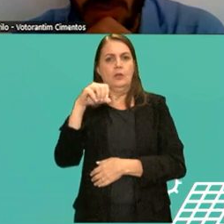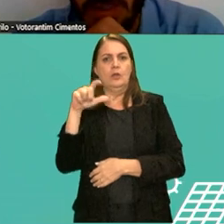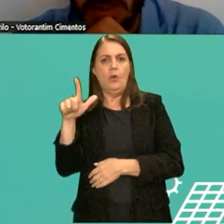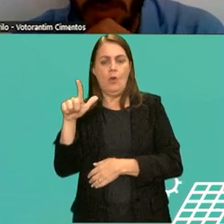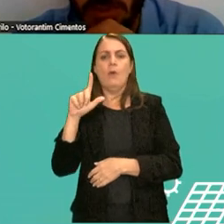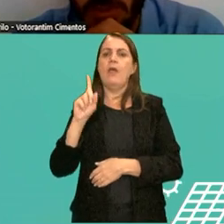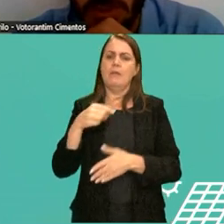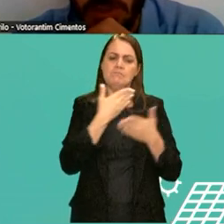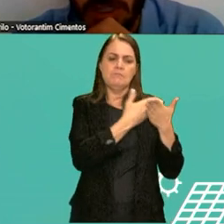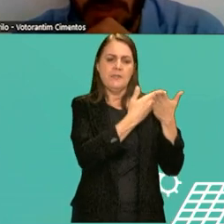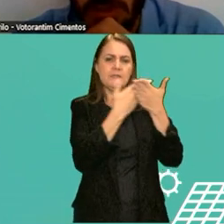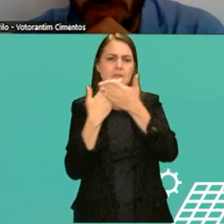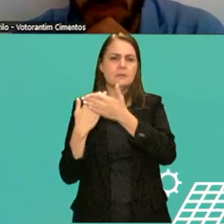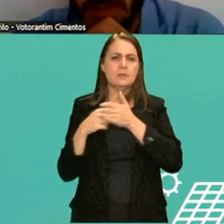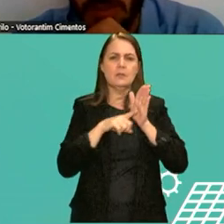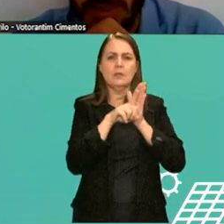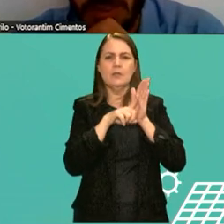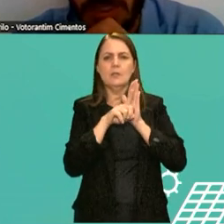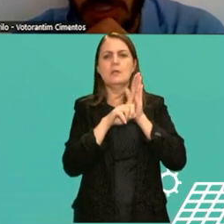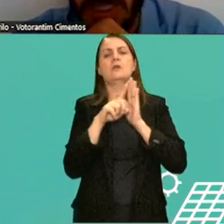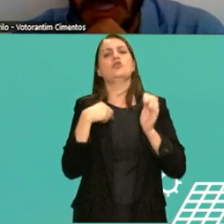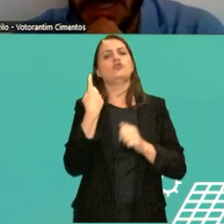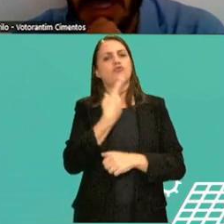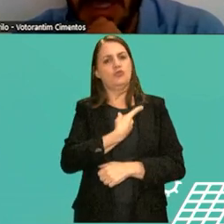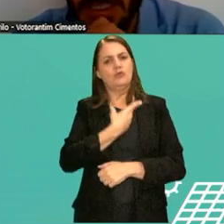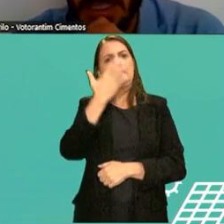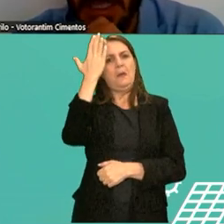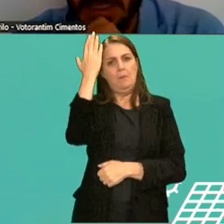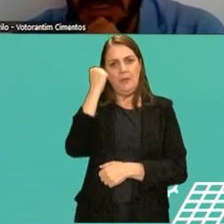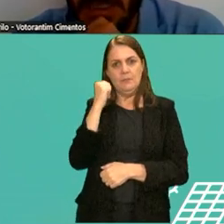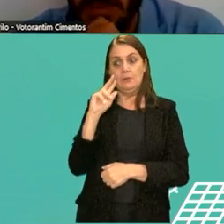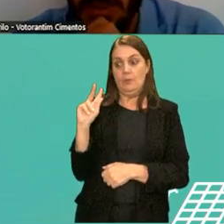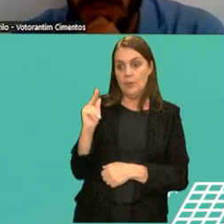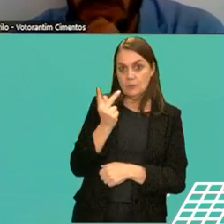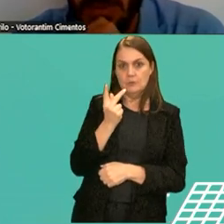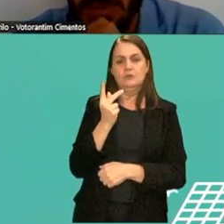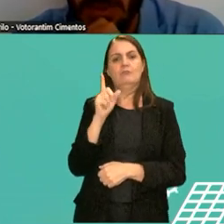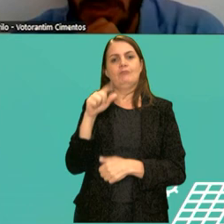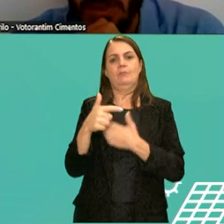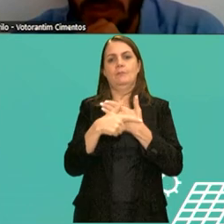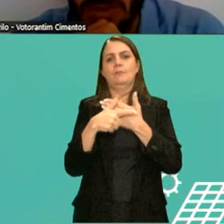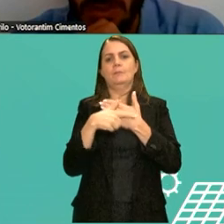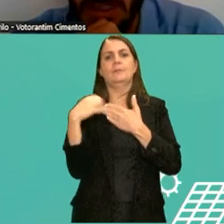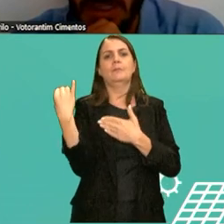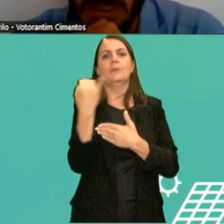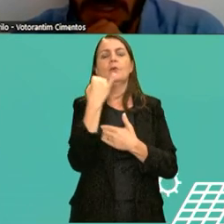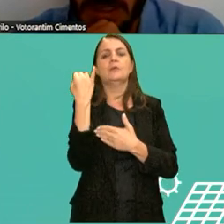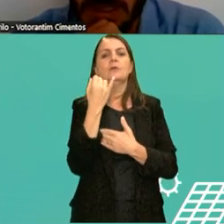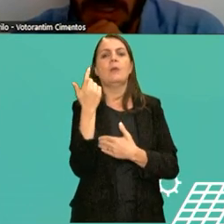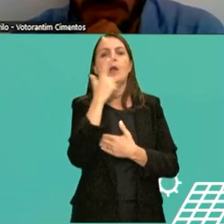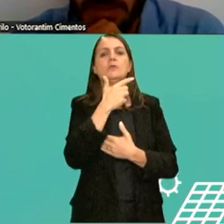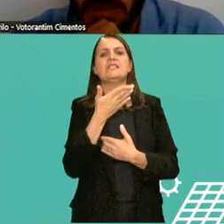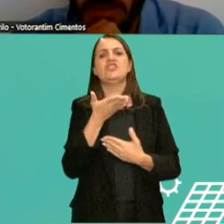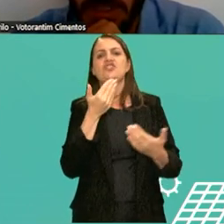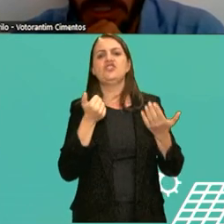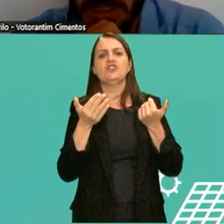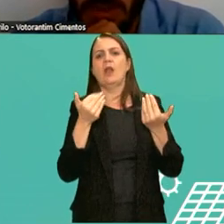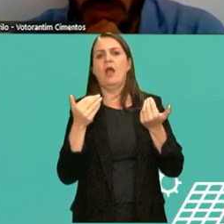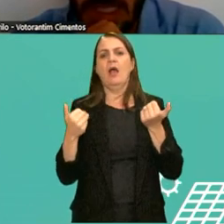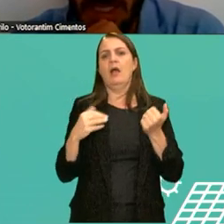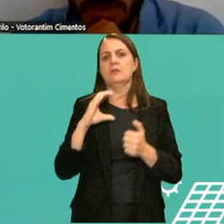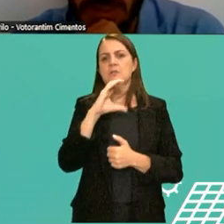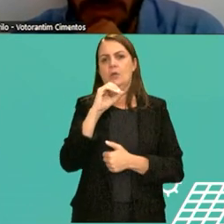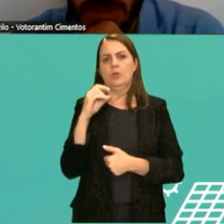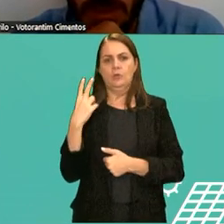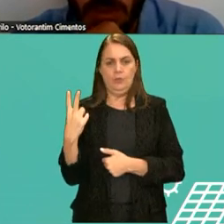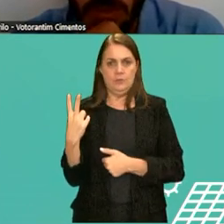of possibilities, and then we've concluded that hydrogen, the green hydrogen, has a major role in the decarbonization of our industry.